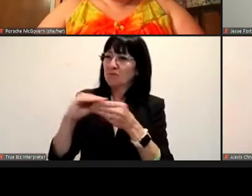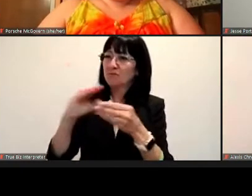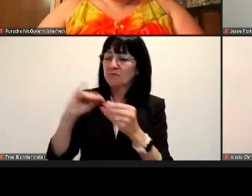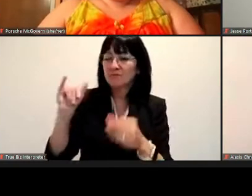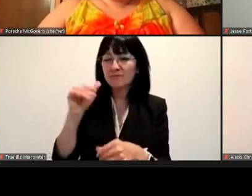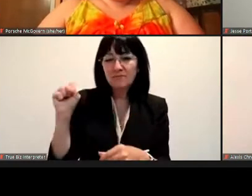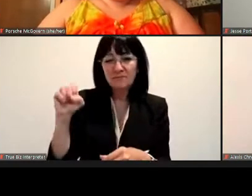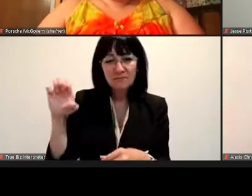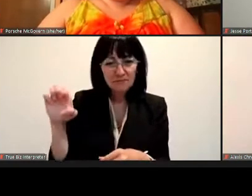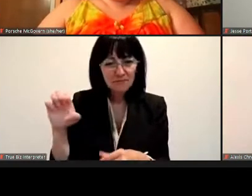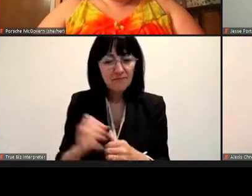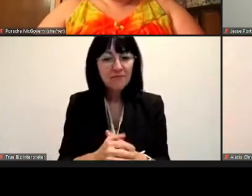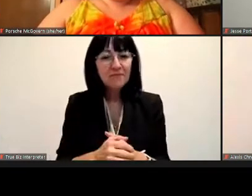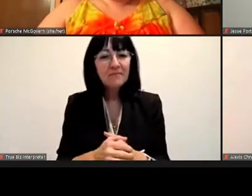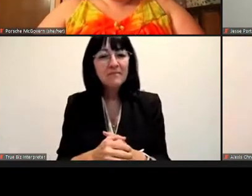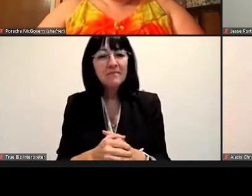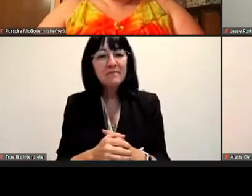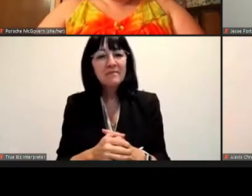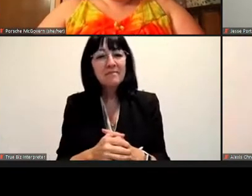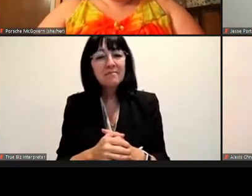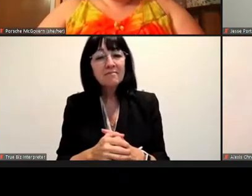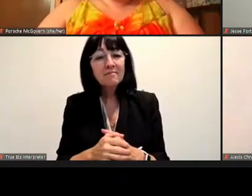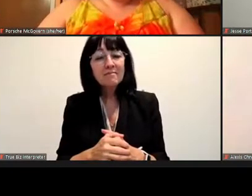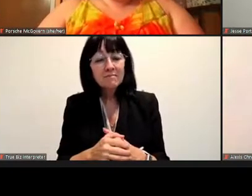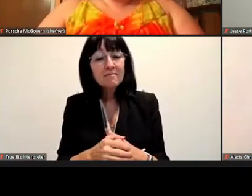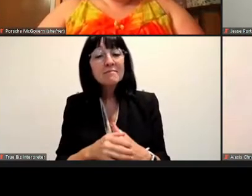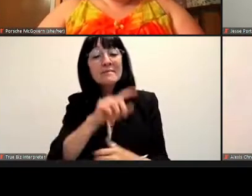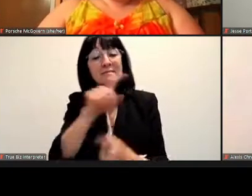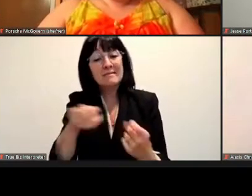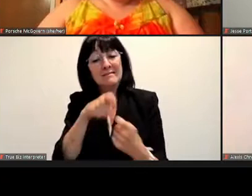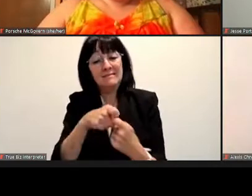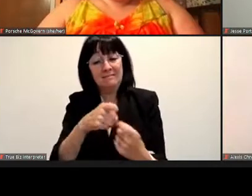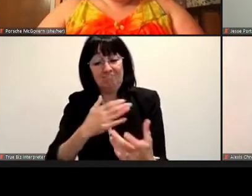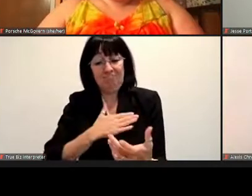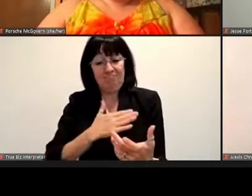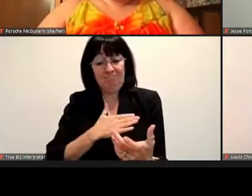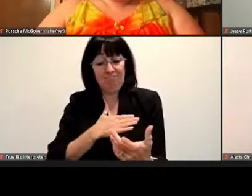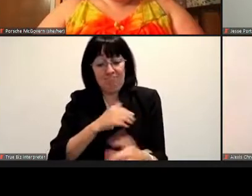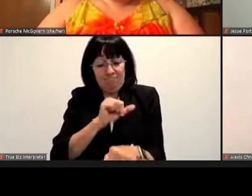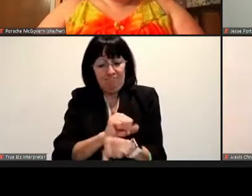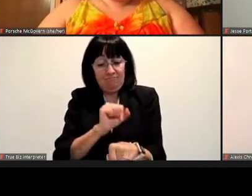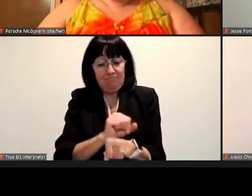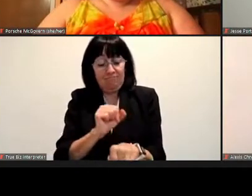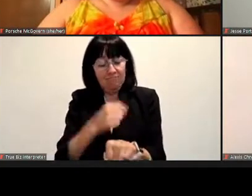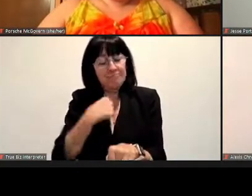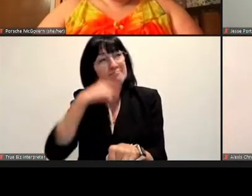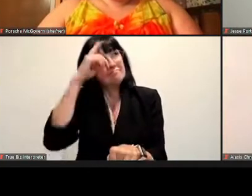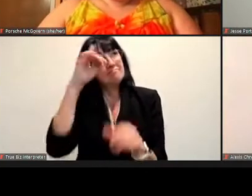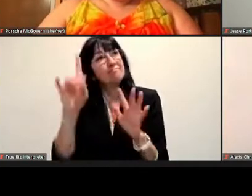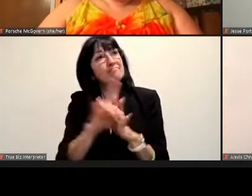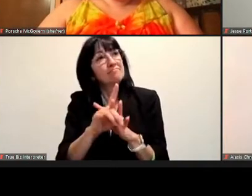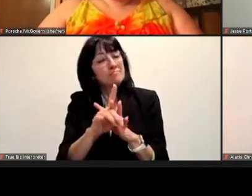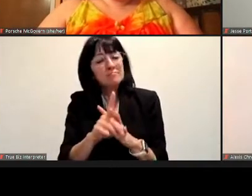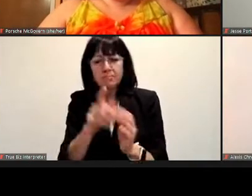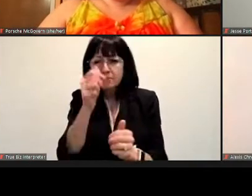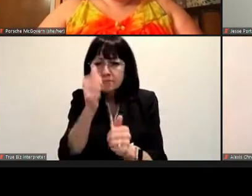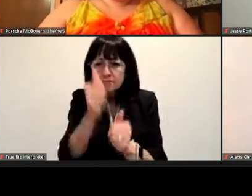about something that is specific to my own practice is that every single project that I